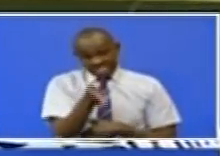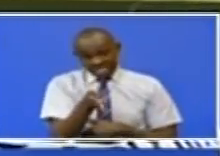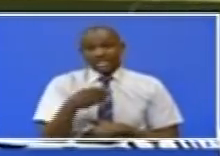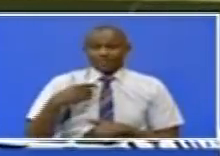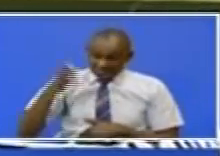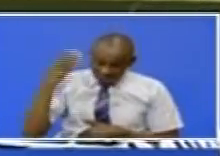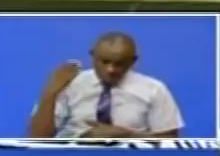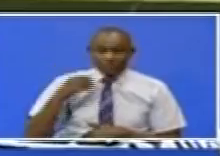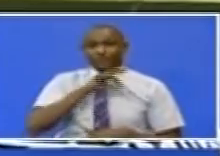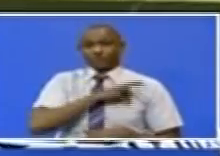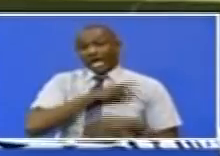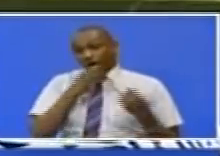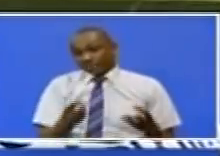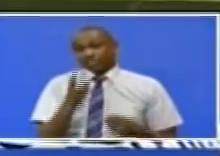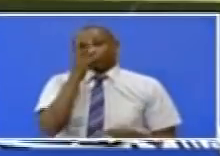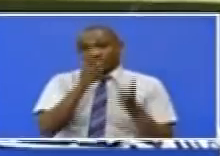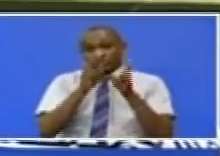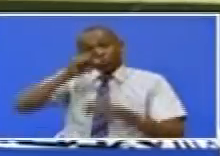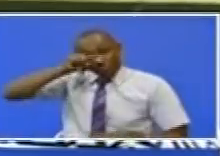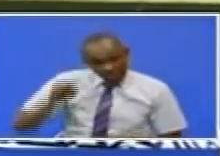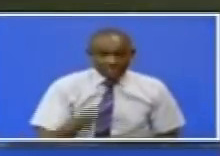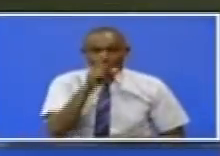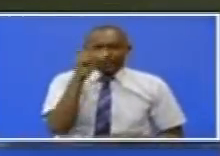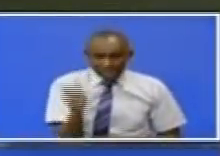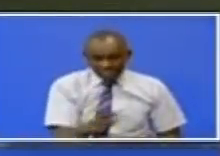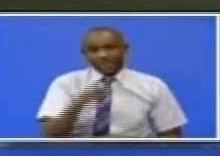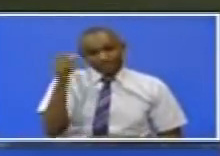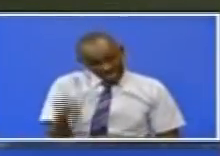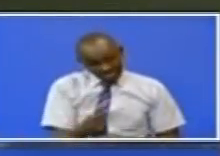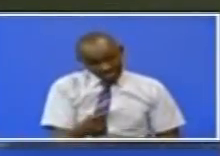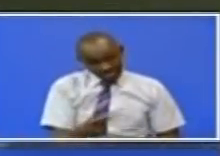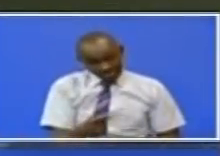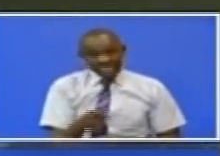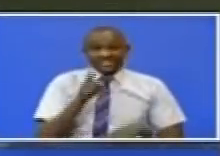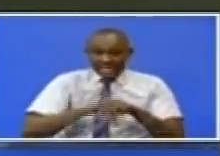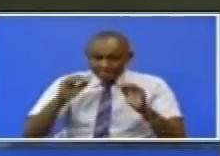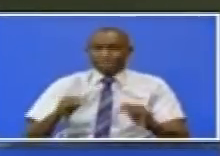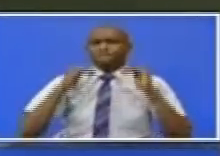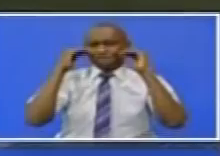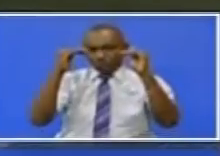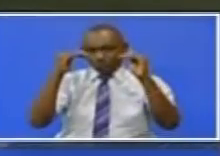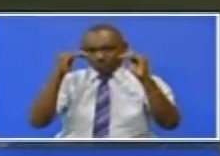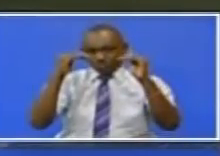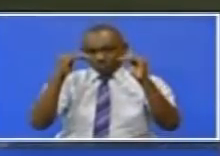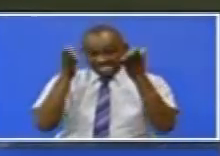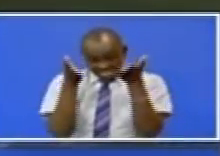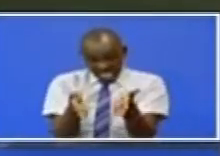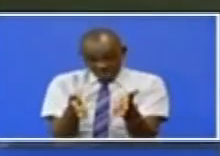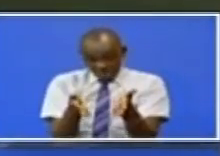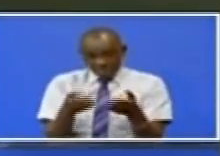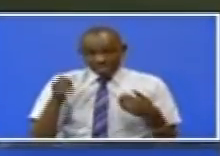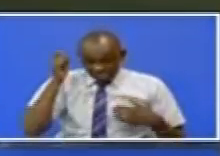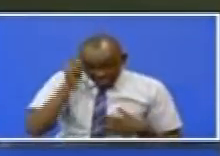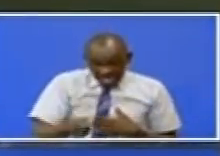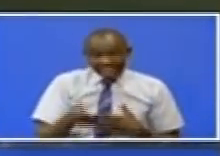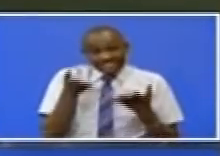we used to earn 22,000 shillings a month. It went up to this time, a judge